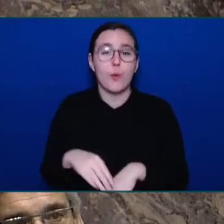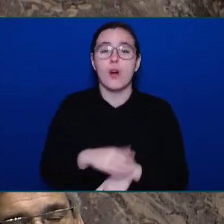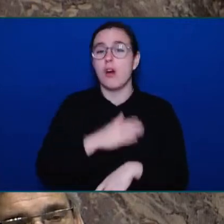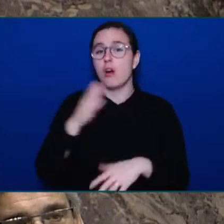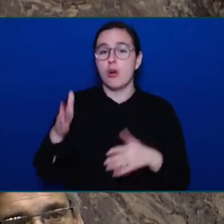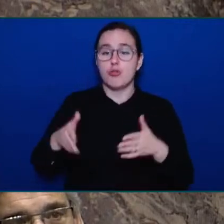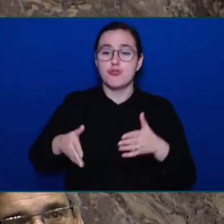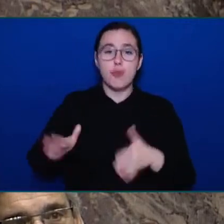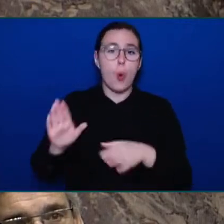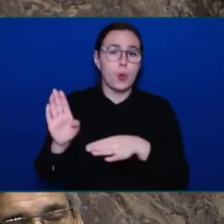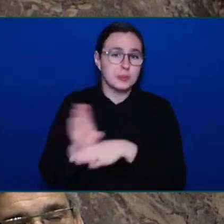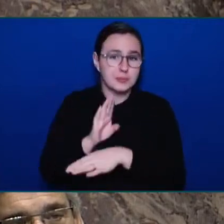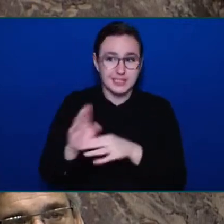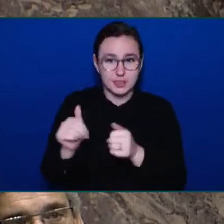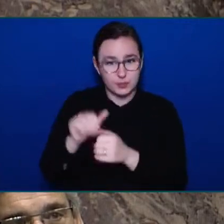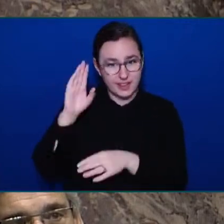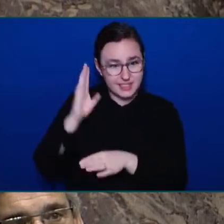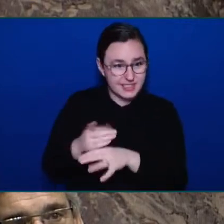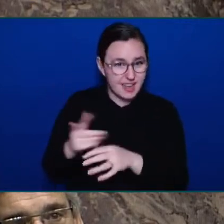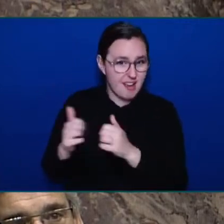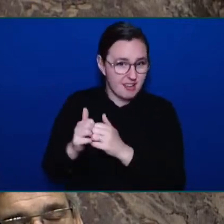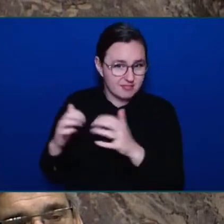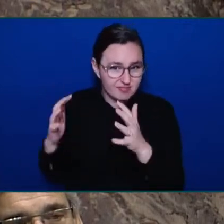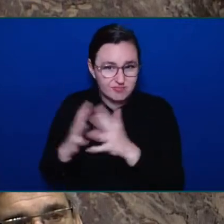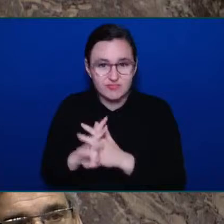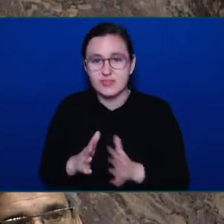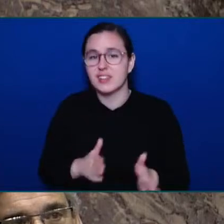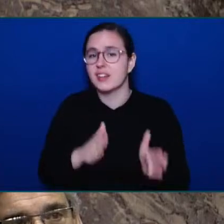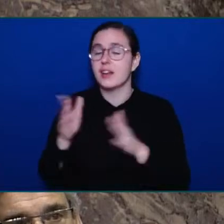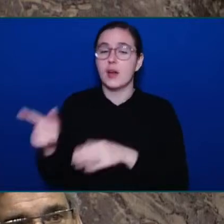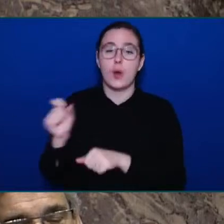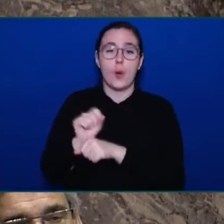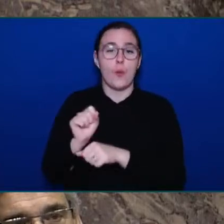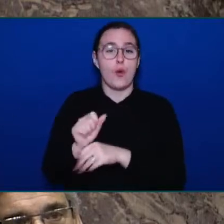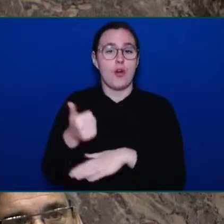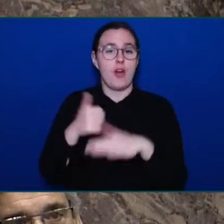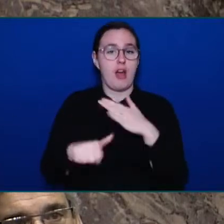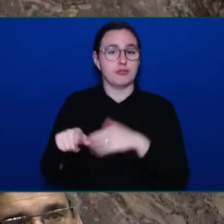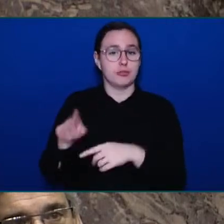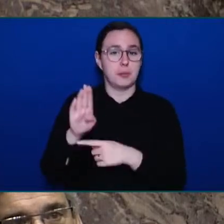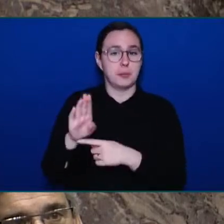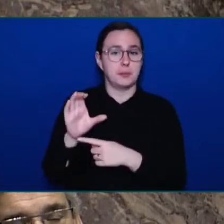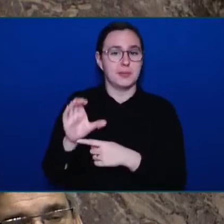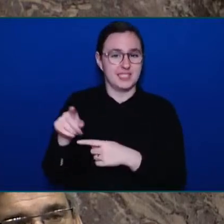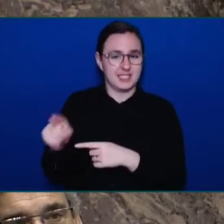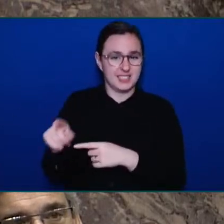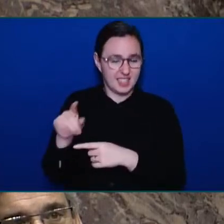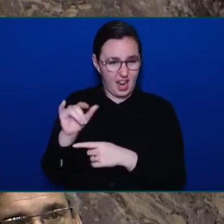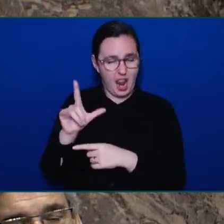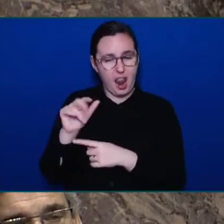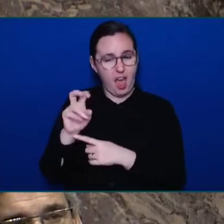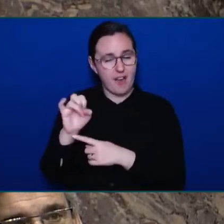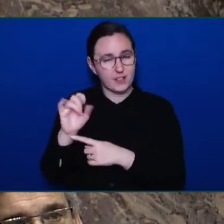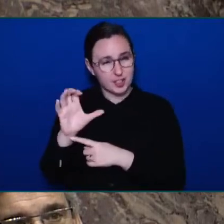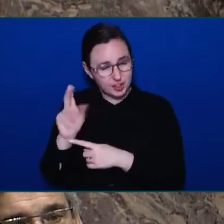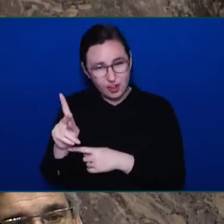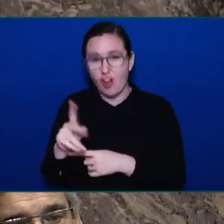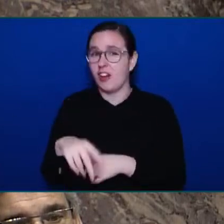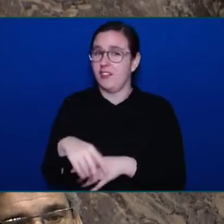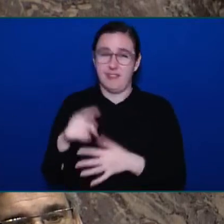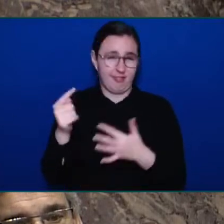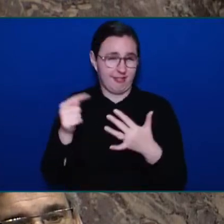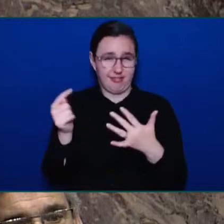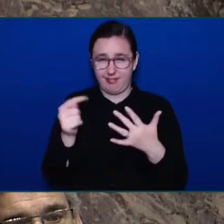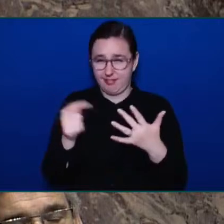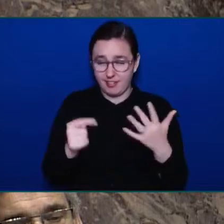Livestock. A long-time friendship with past MLA Alex Fraser has always kept Rudy active politically. I'm proud to share the